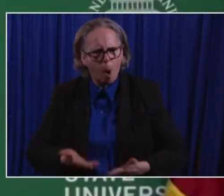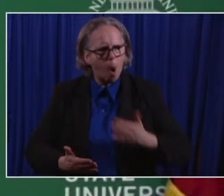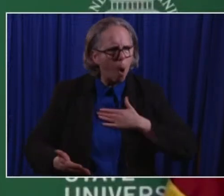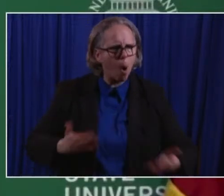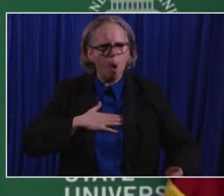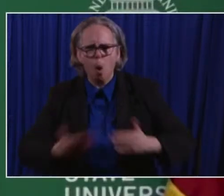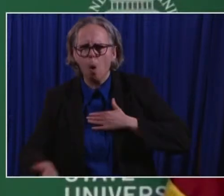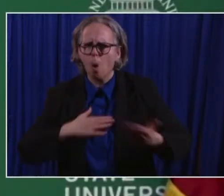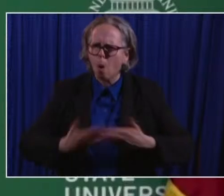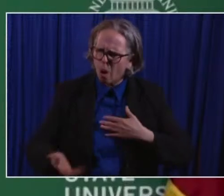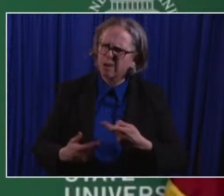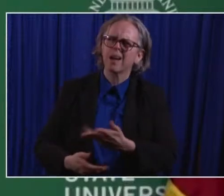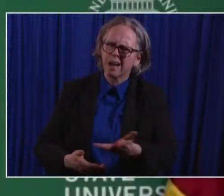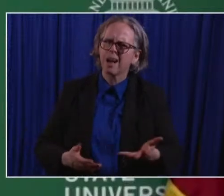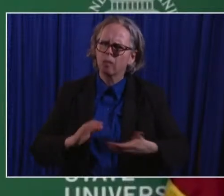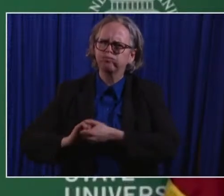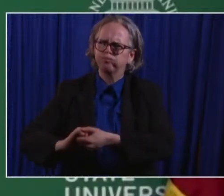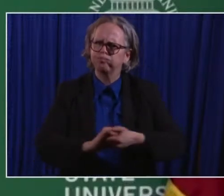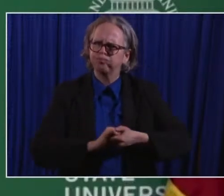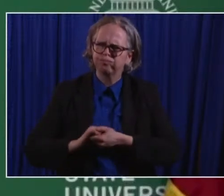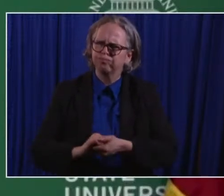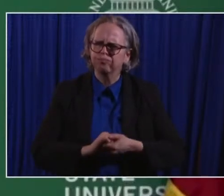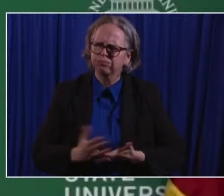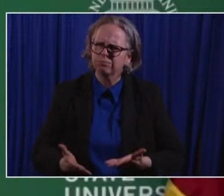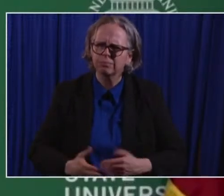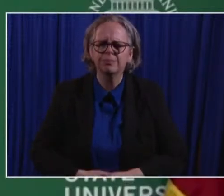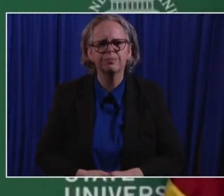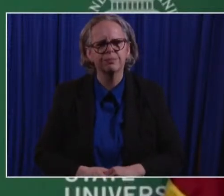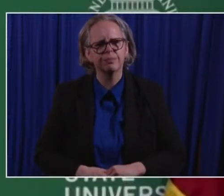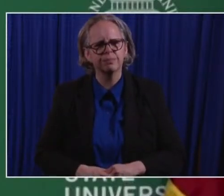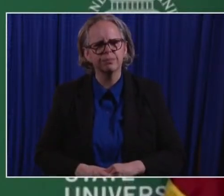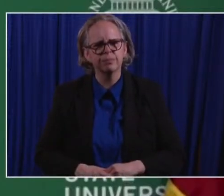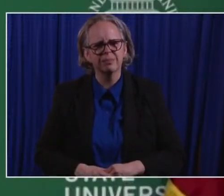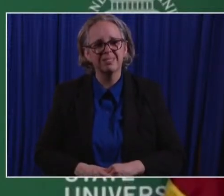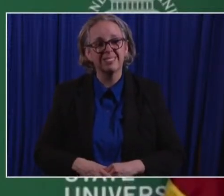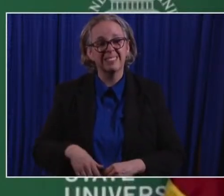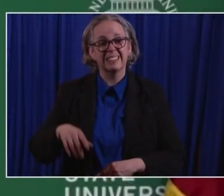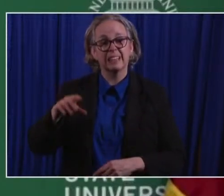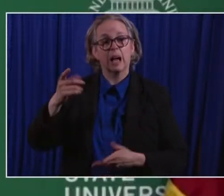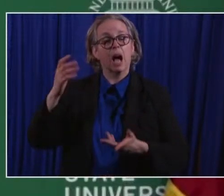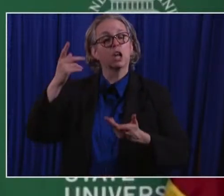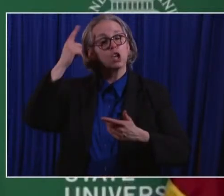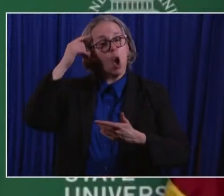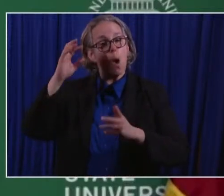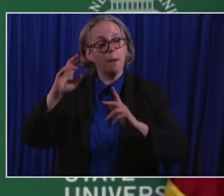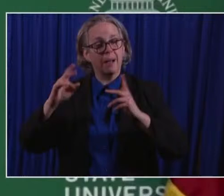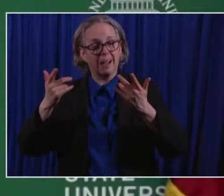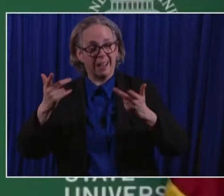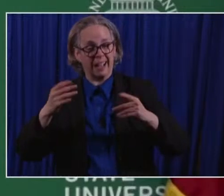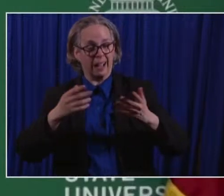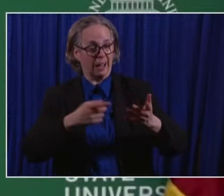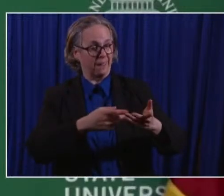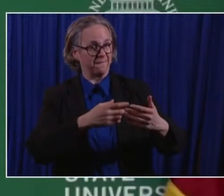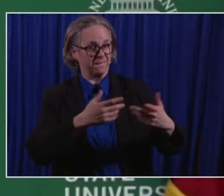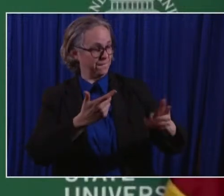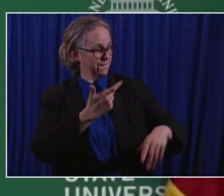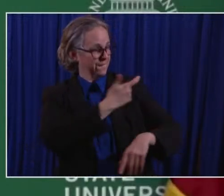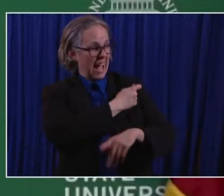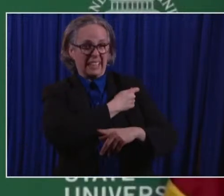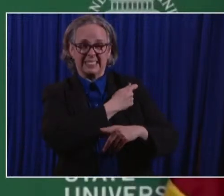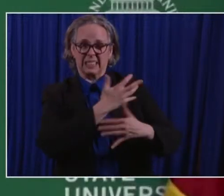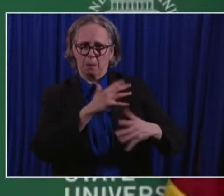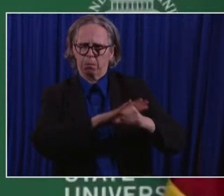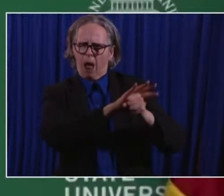now moving, most places now, you can literally walk in and get the shot. There are some